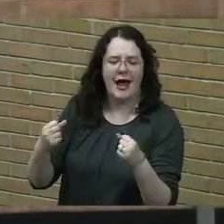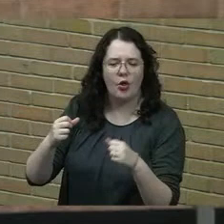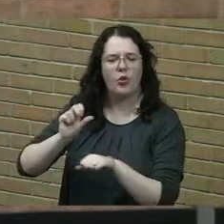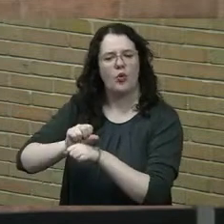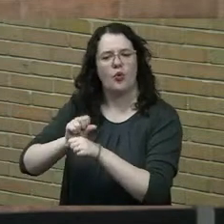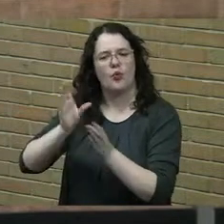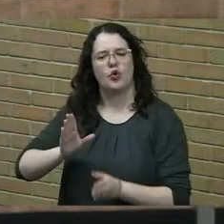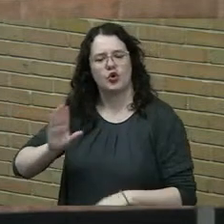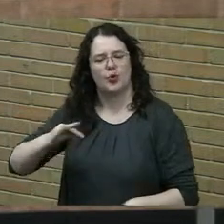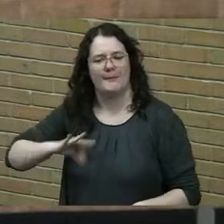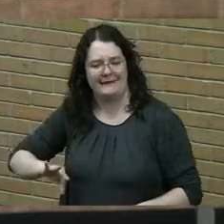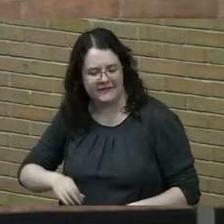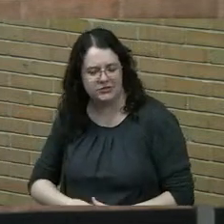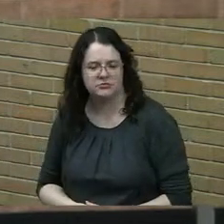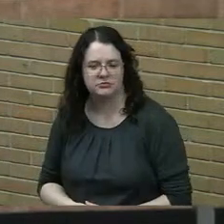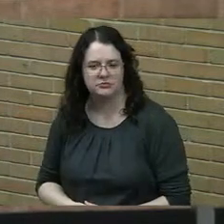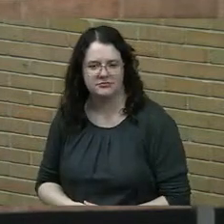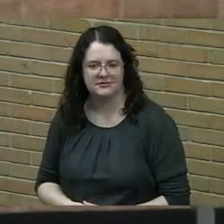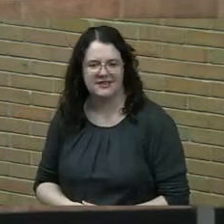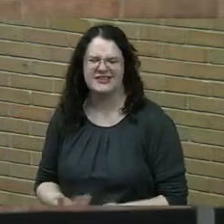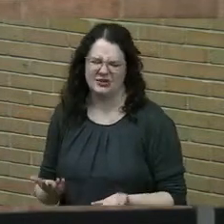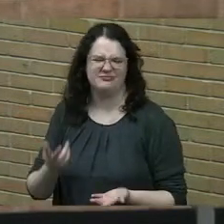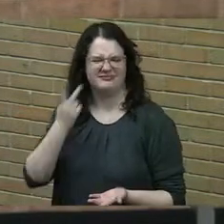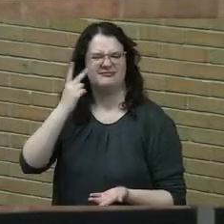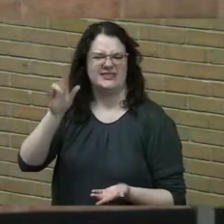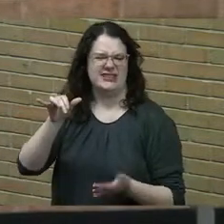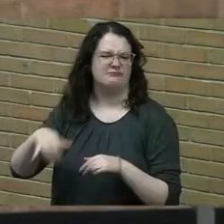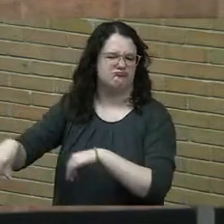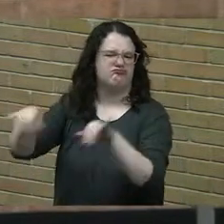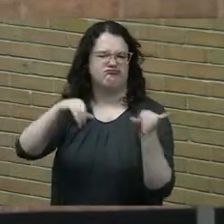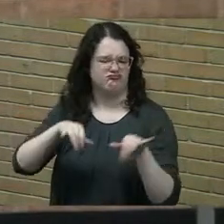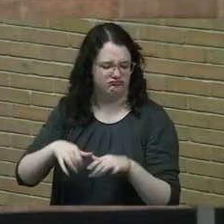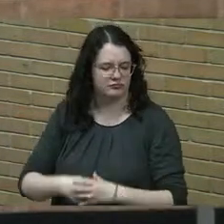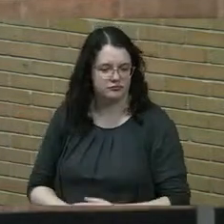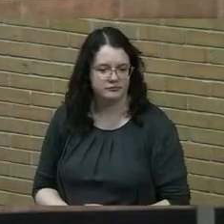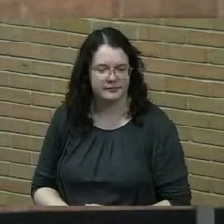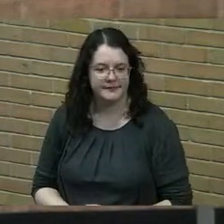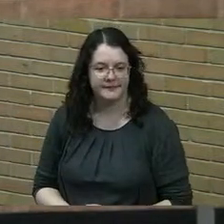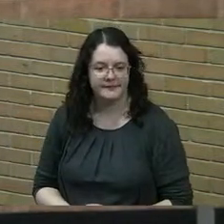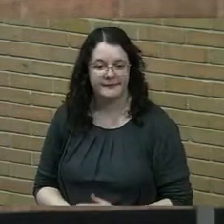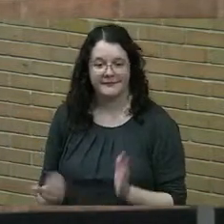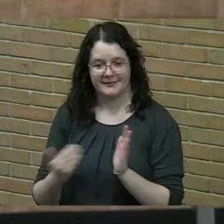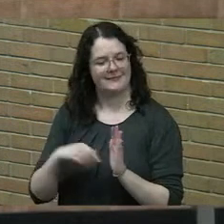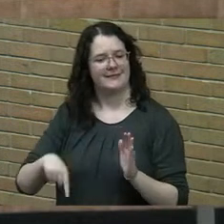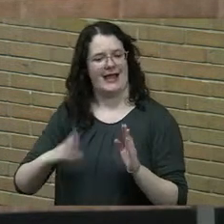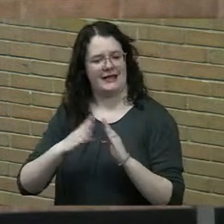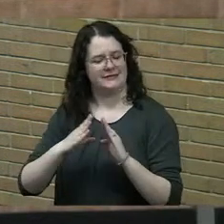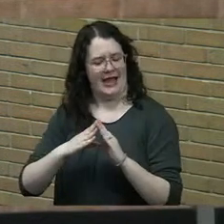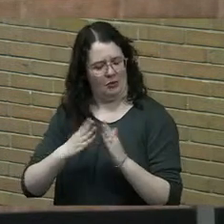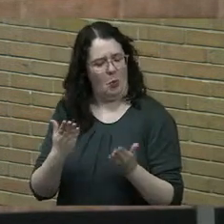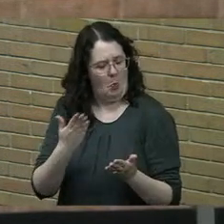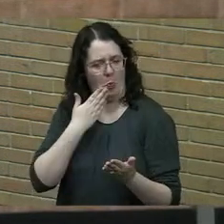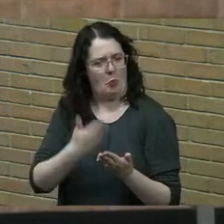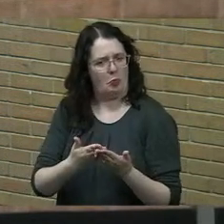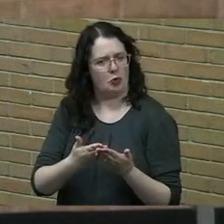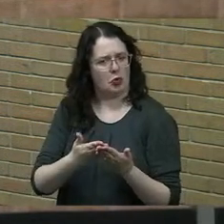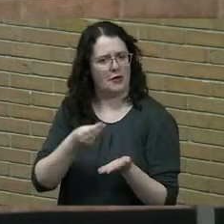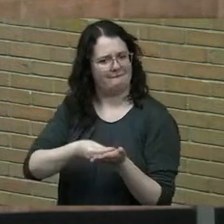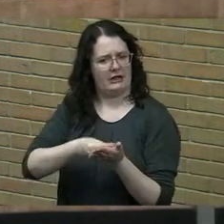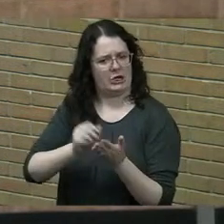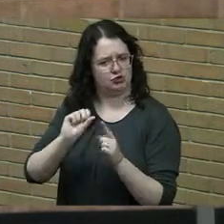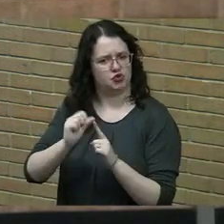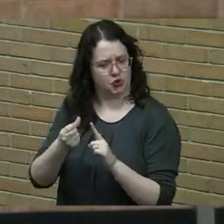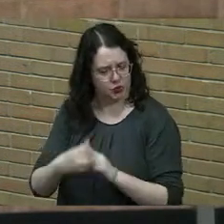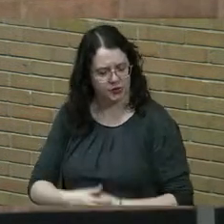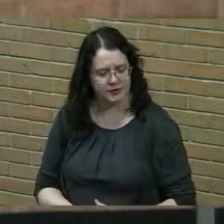benefits that are out there. And again, the town continues to be in very good financial condition.